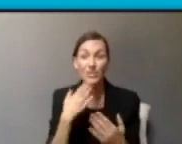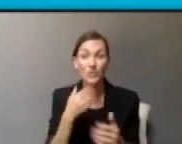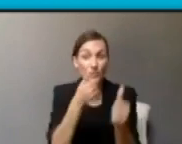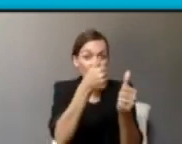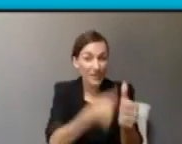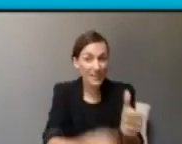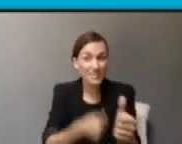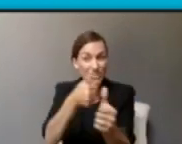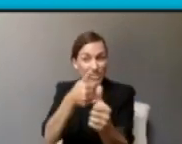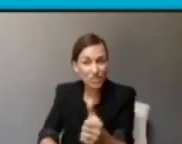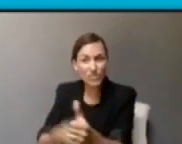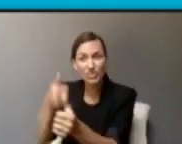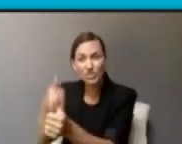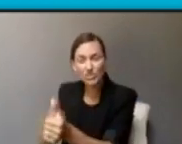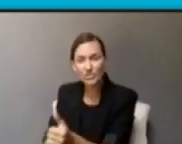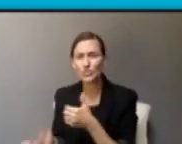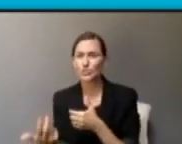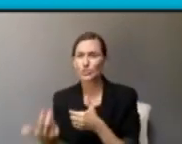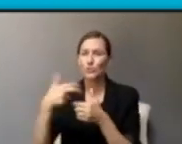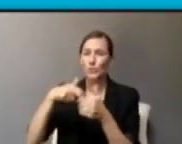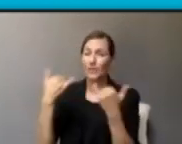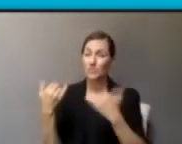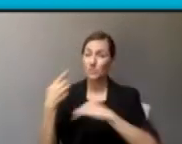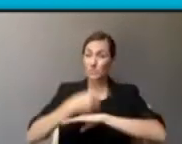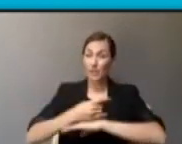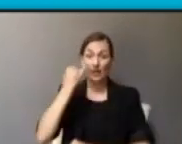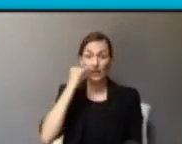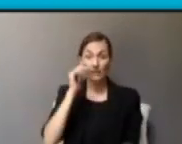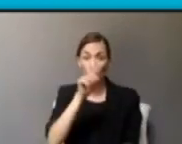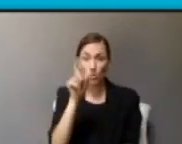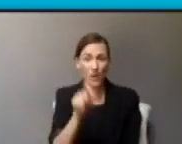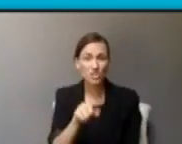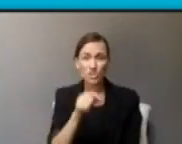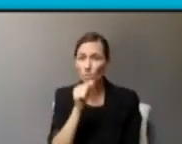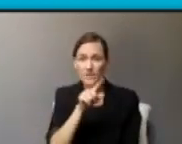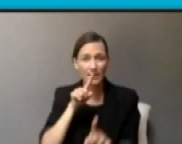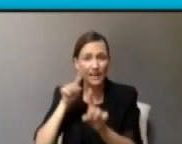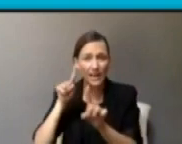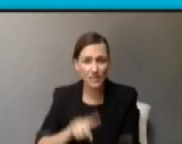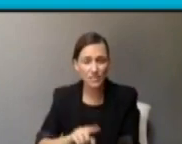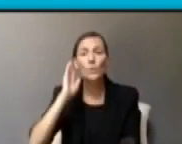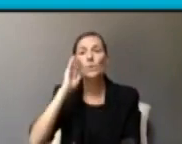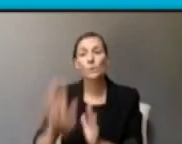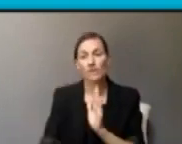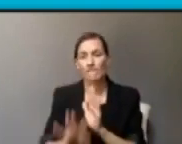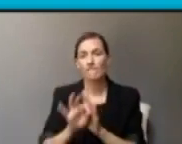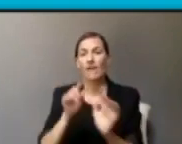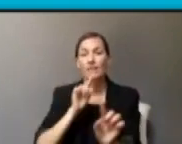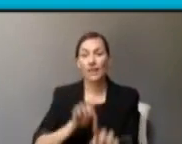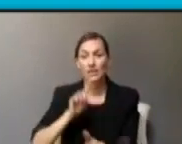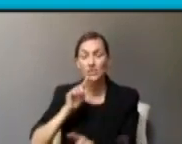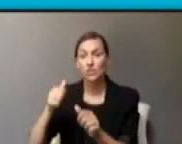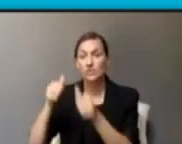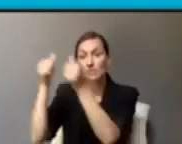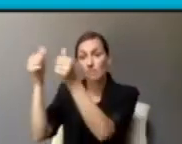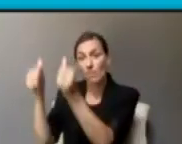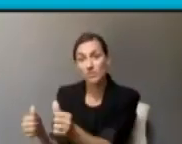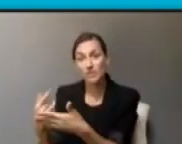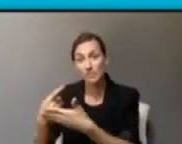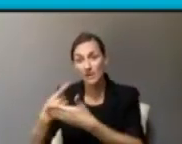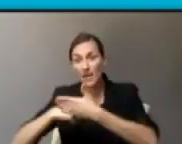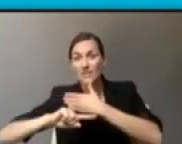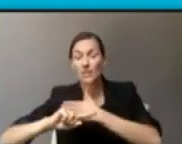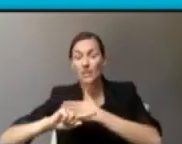of you that have joined us today. If your question wasn't answered, we'll get the answers and post them next week on